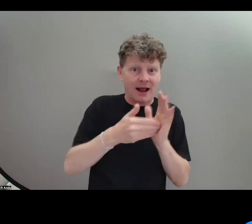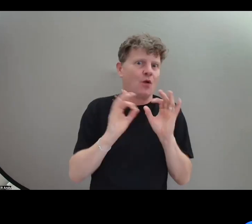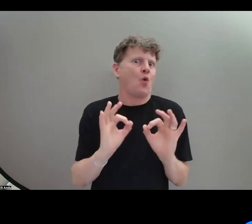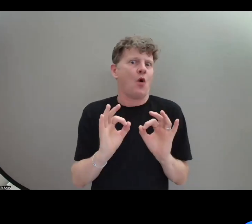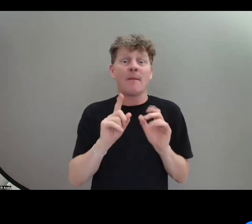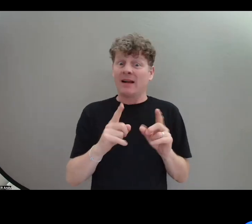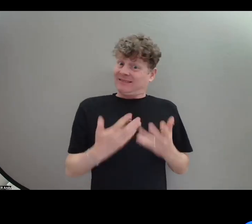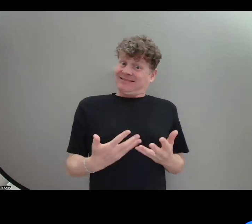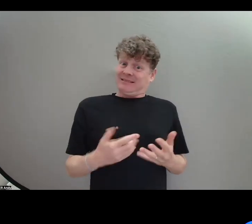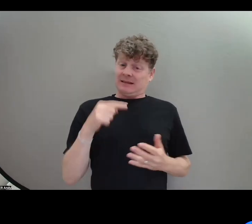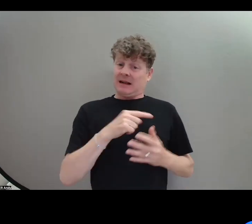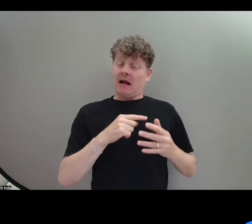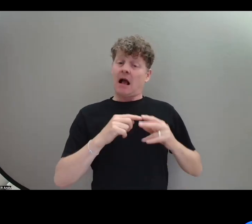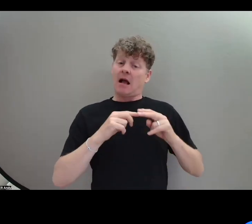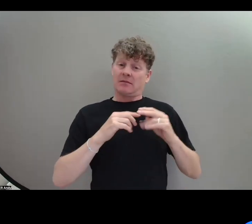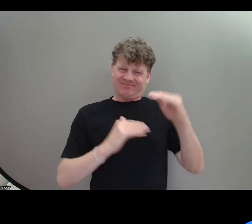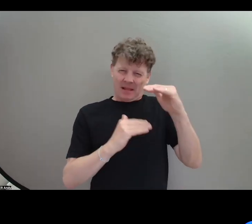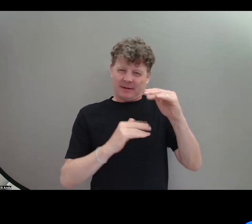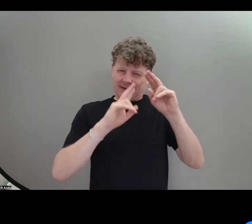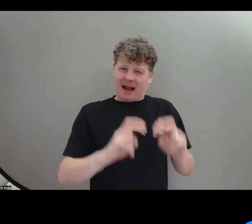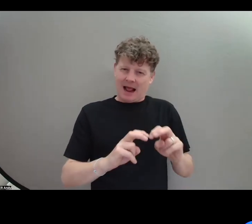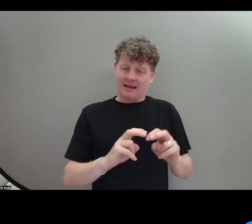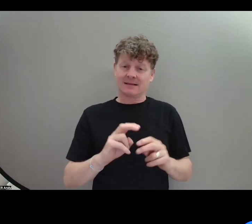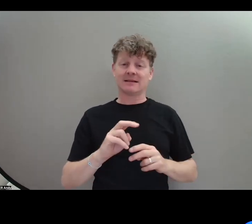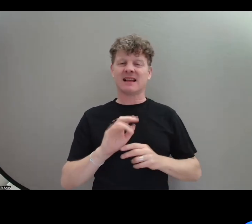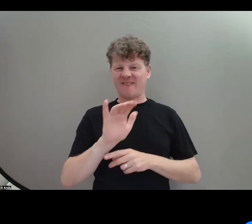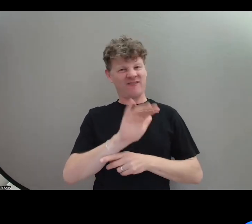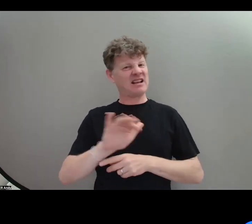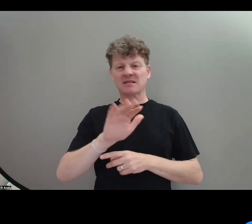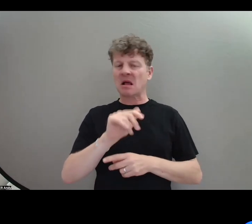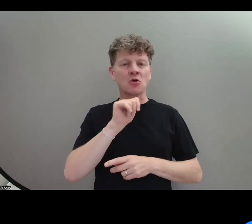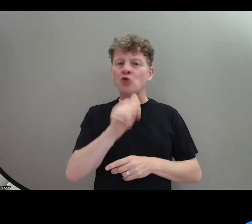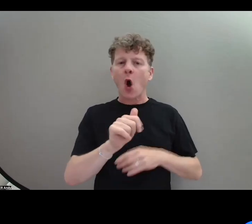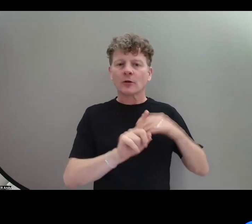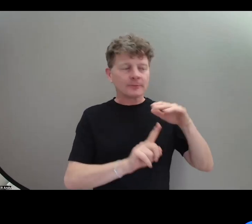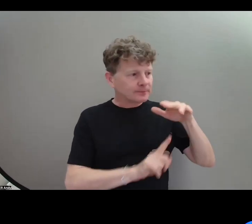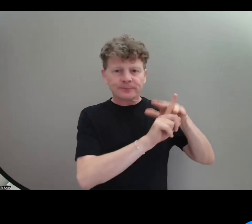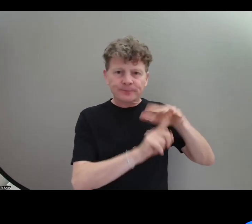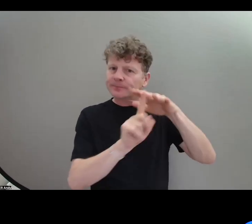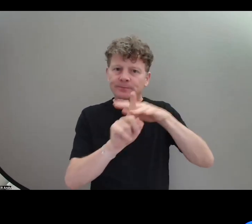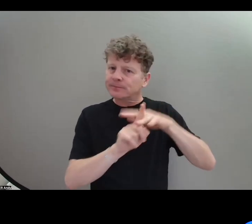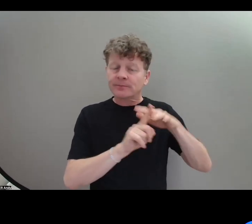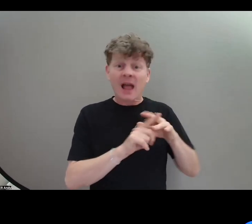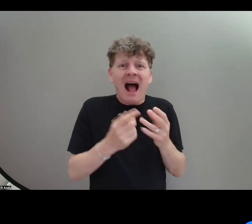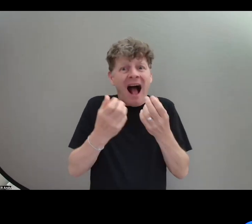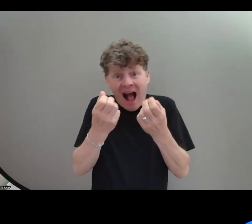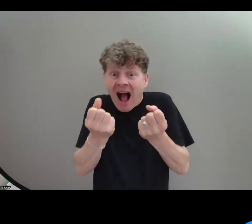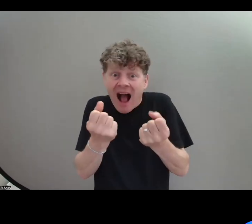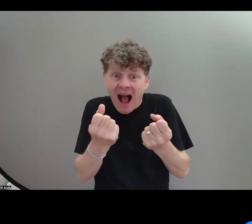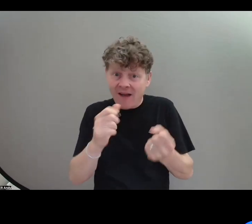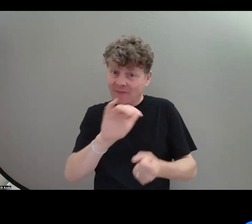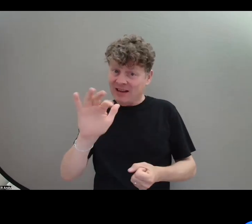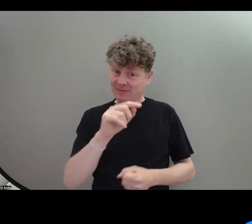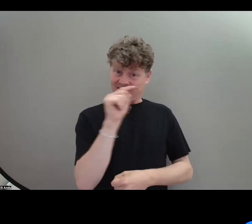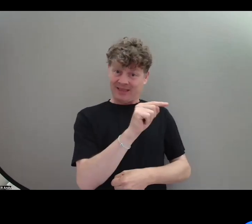these analyses, fingerspelling wasn't prominent. That's not to say that there weren't fingerspelling responses, but that